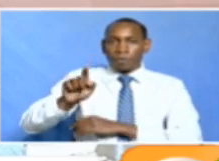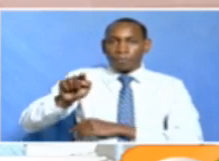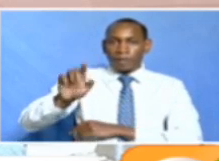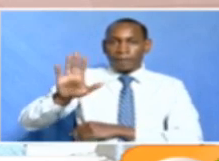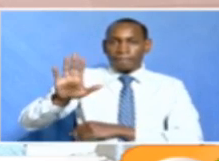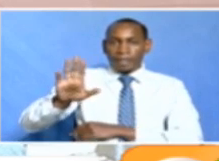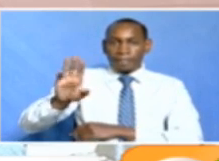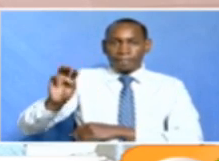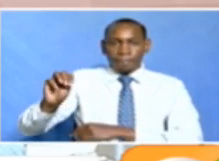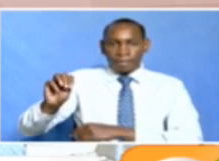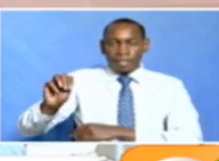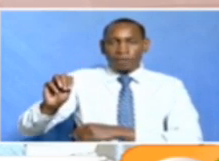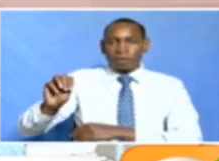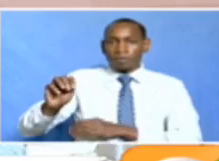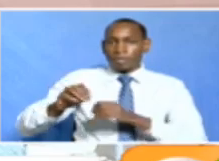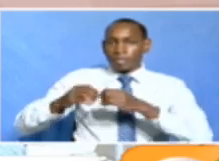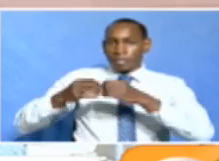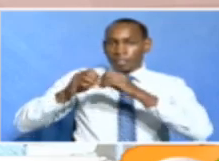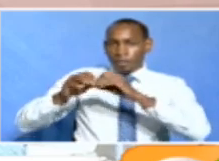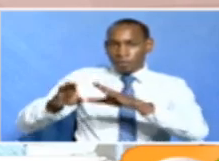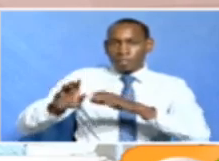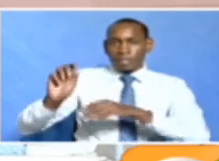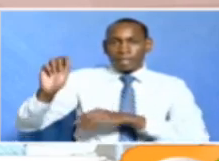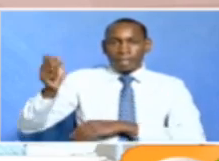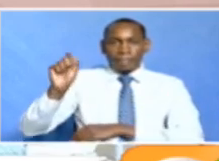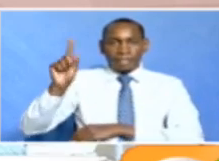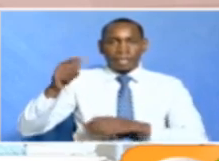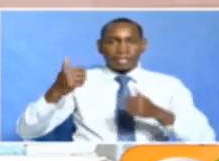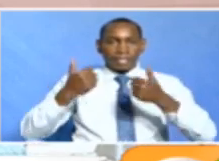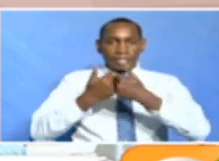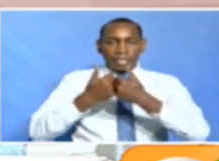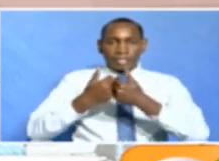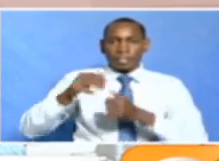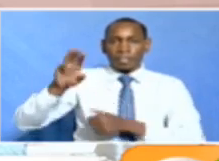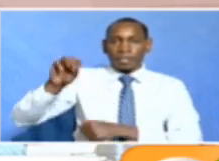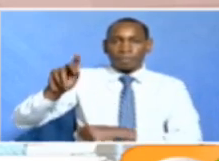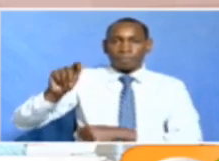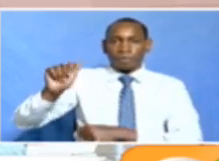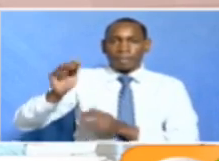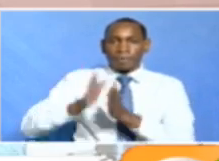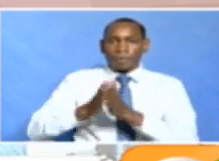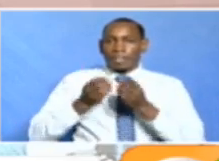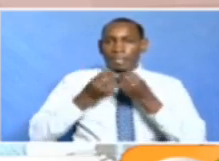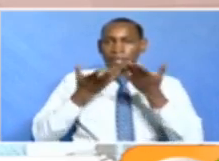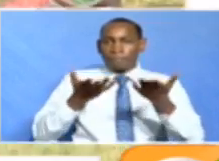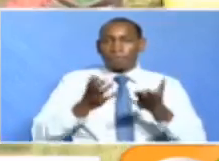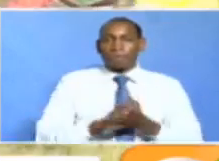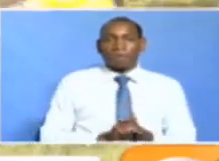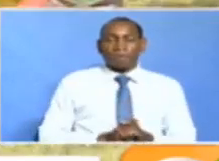Kenya shillings to induce losses in the Harambee Stars matches. Mukami Wambora with those details.